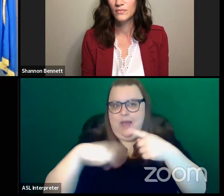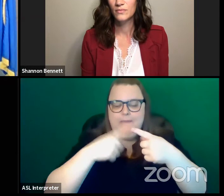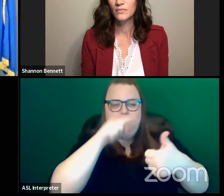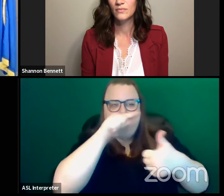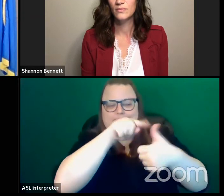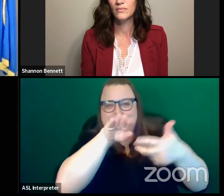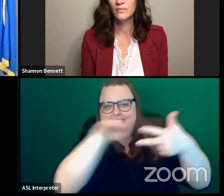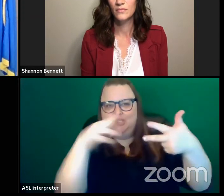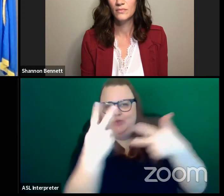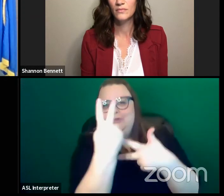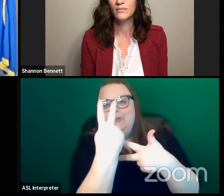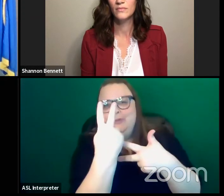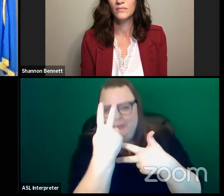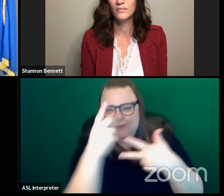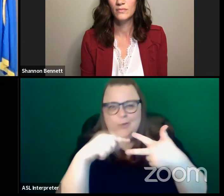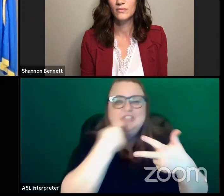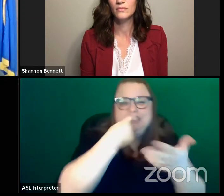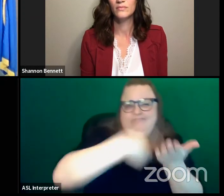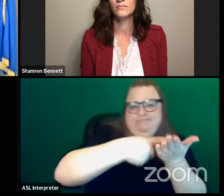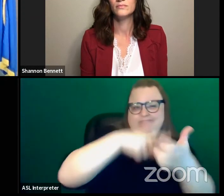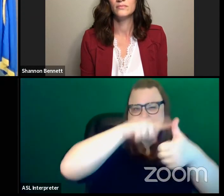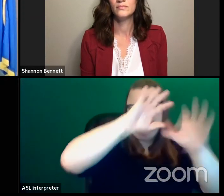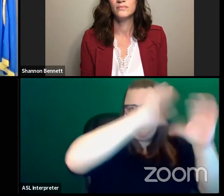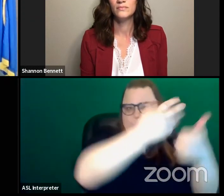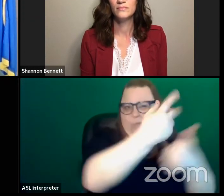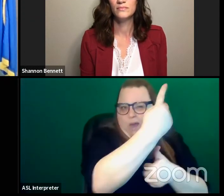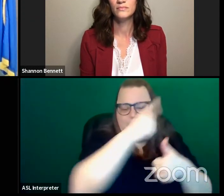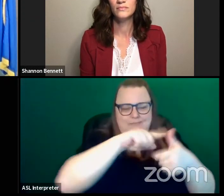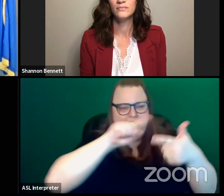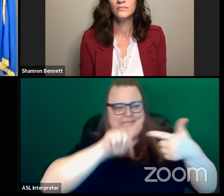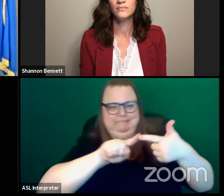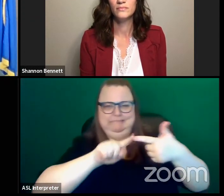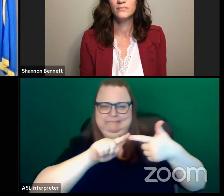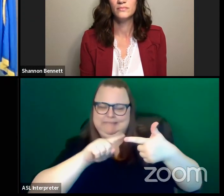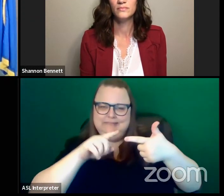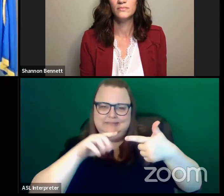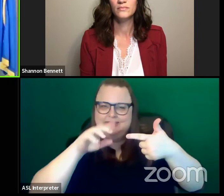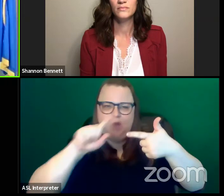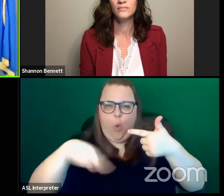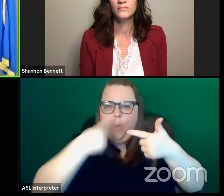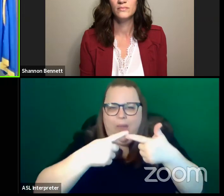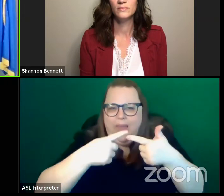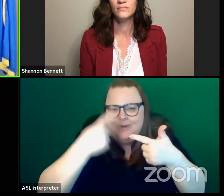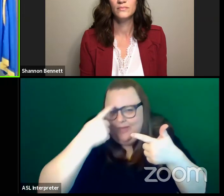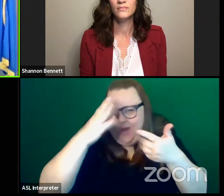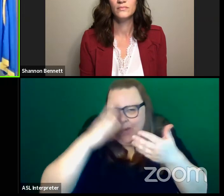very early in this, but when would somebody outside of these populations in the first tier be able to maybe? Well,